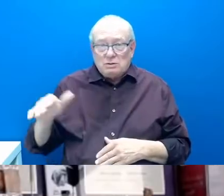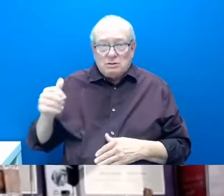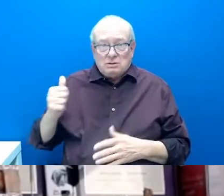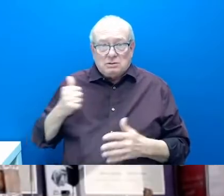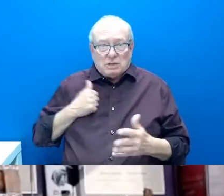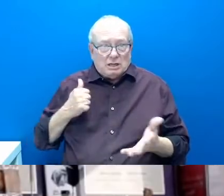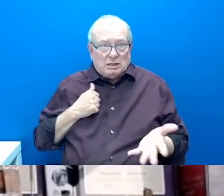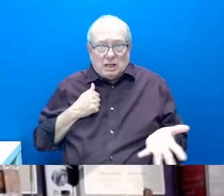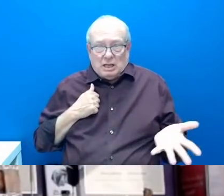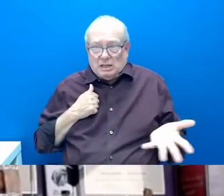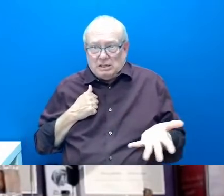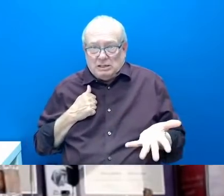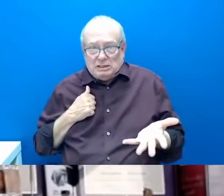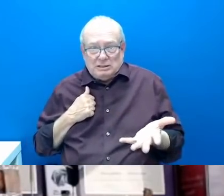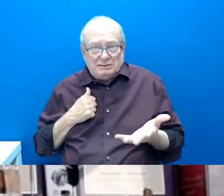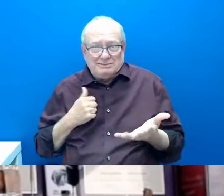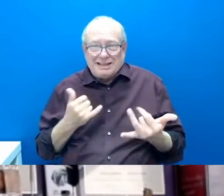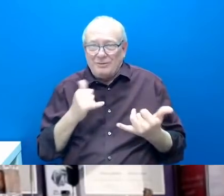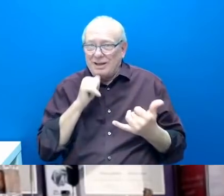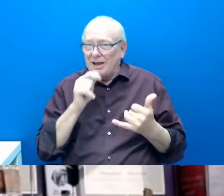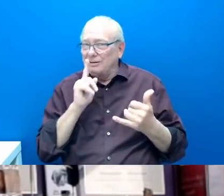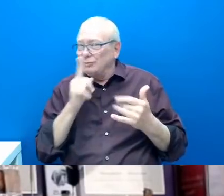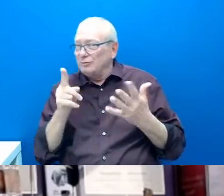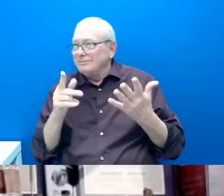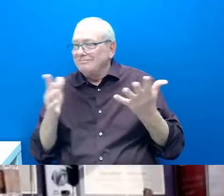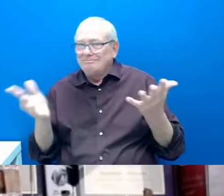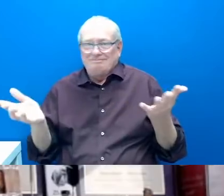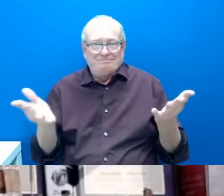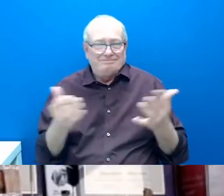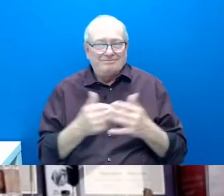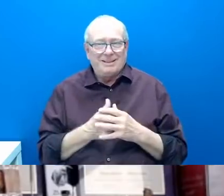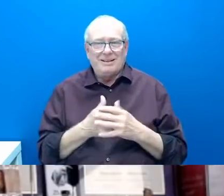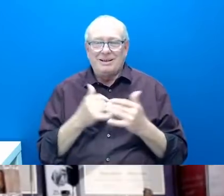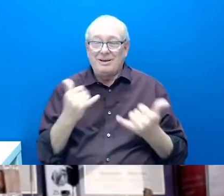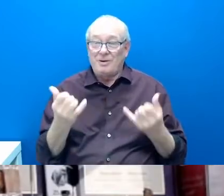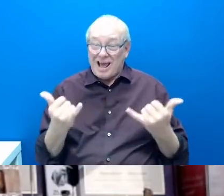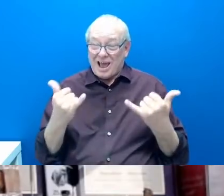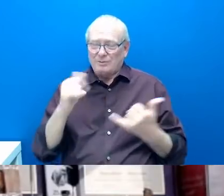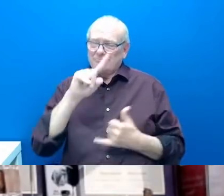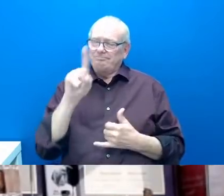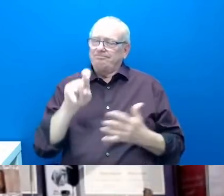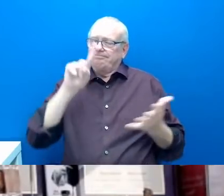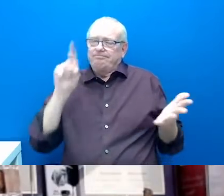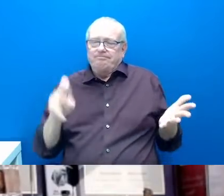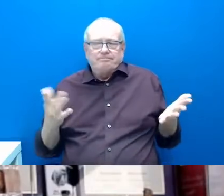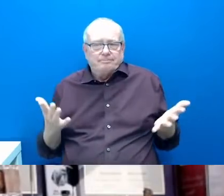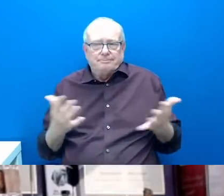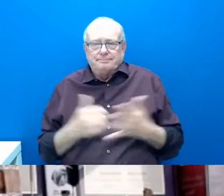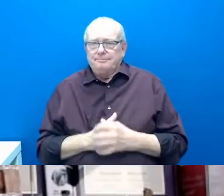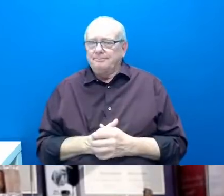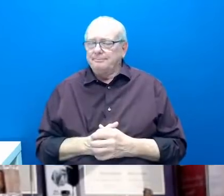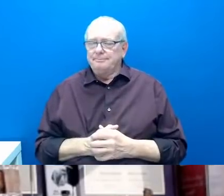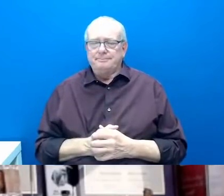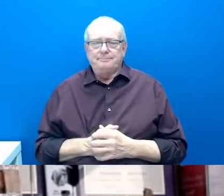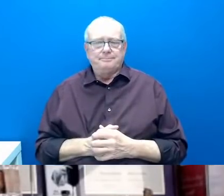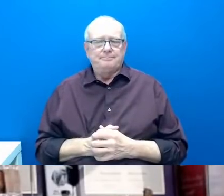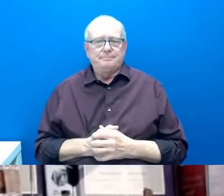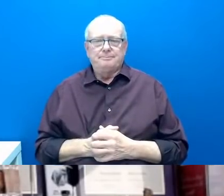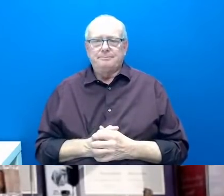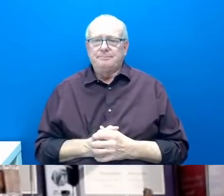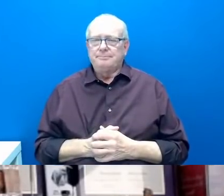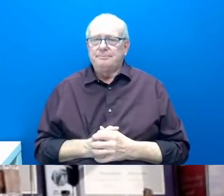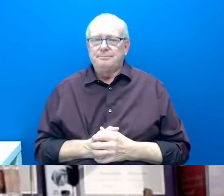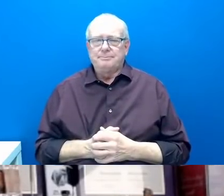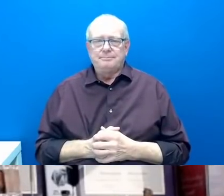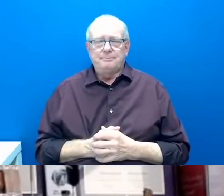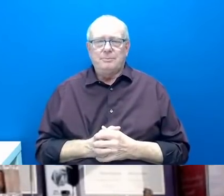know. I don't know how feasible that is right now, and it's just there's a lot of things in the air. I suppose that's a really bad